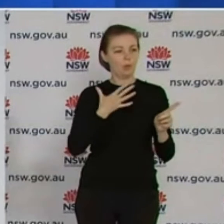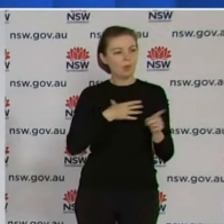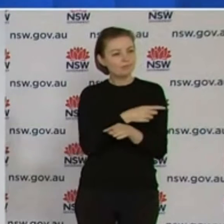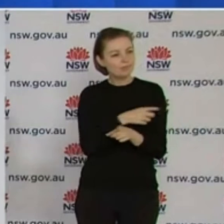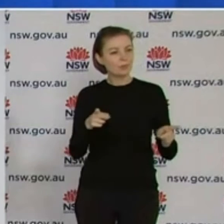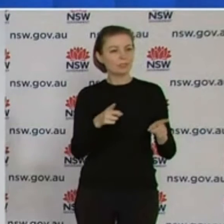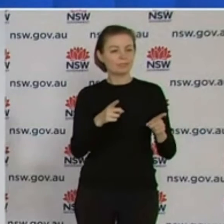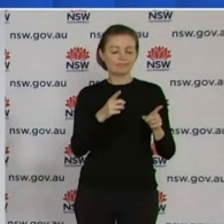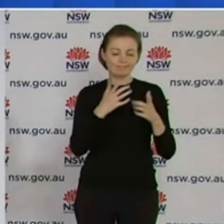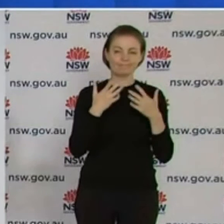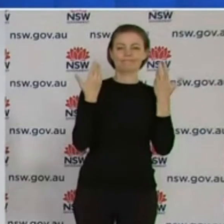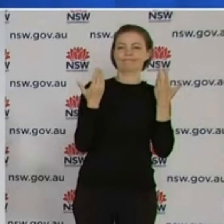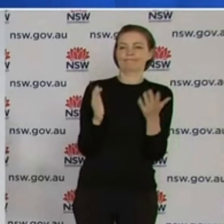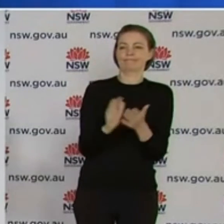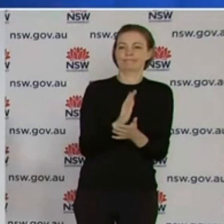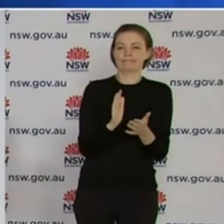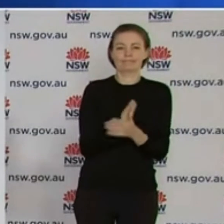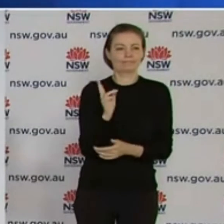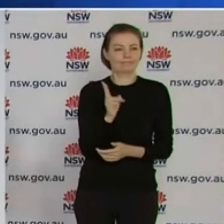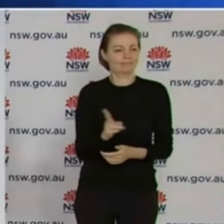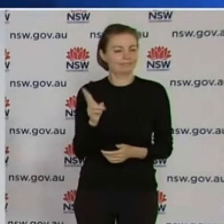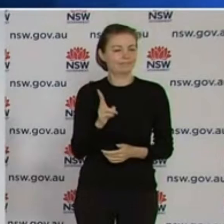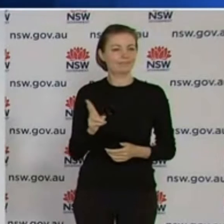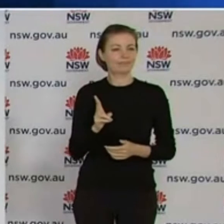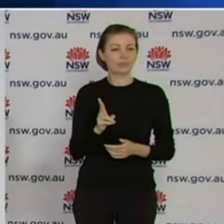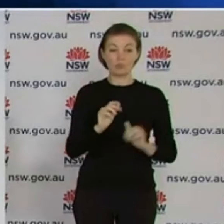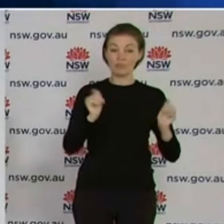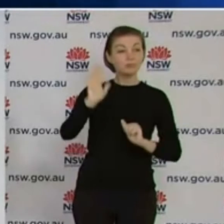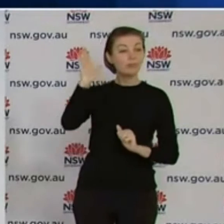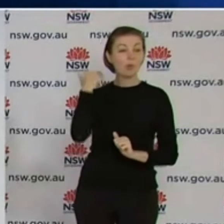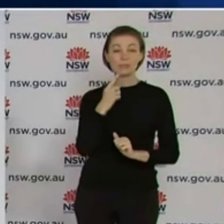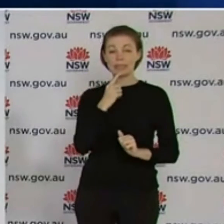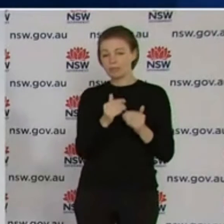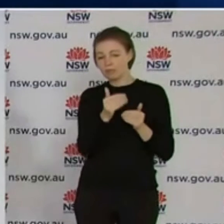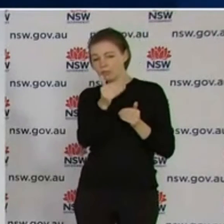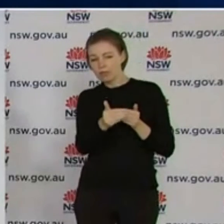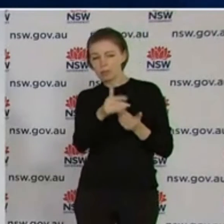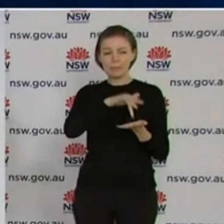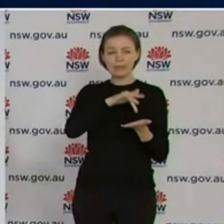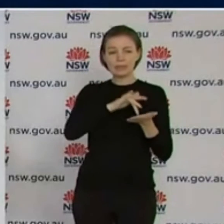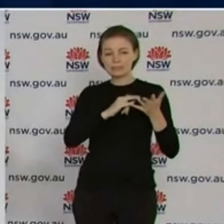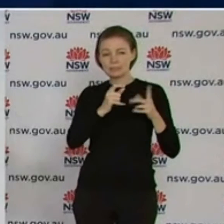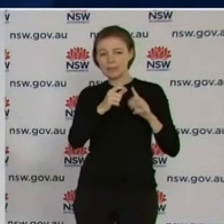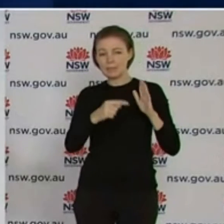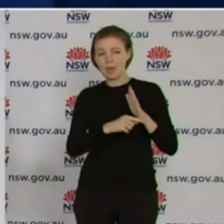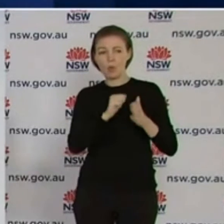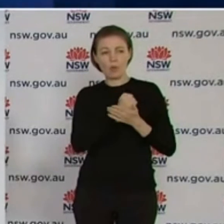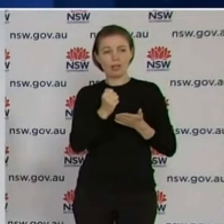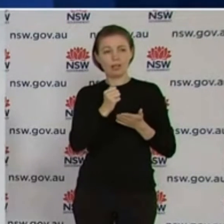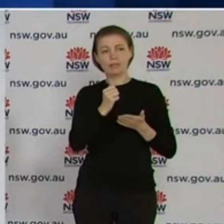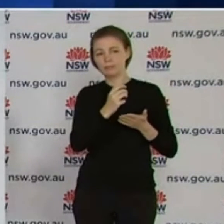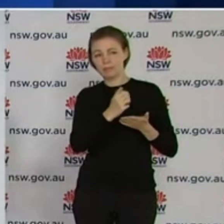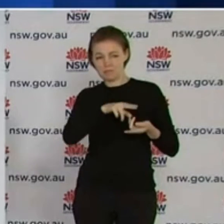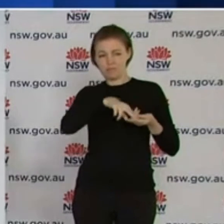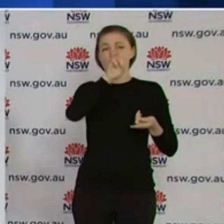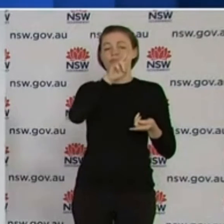can. And we always said that we'd peak sometime in mid-September. We don't know if we've passed that peak or not. However,